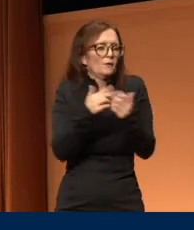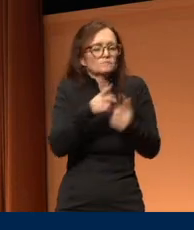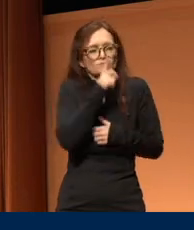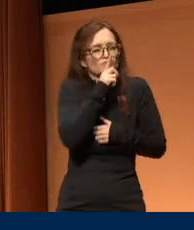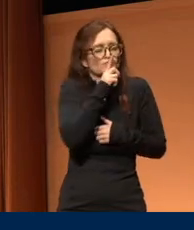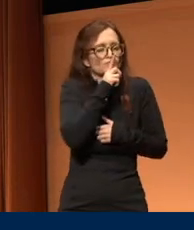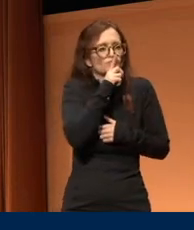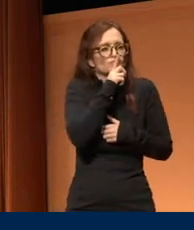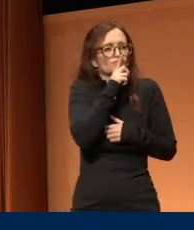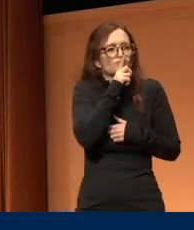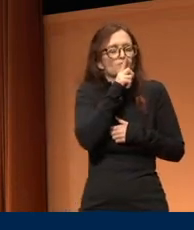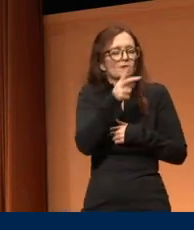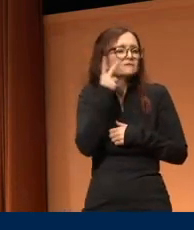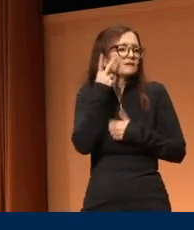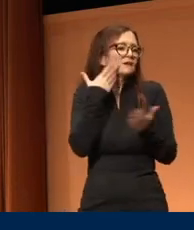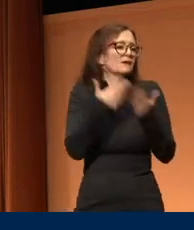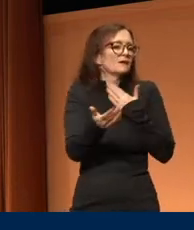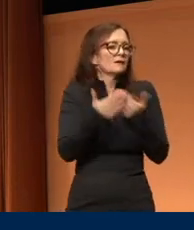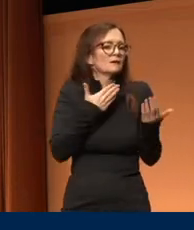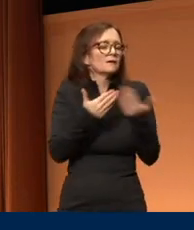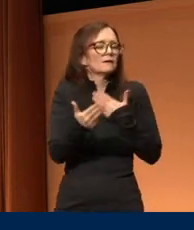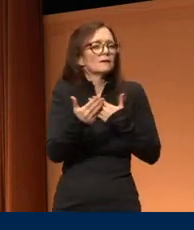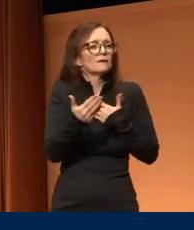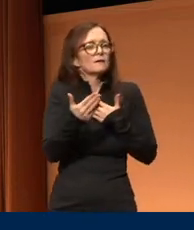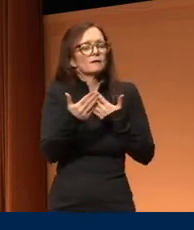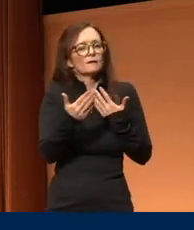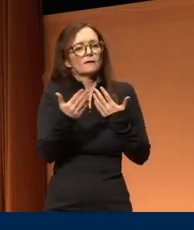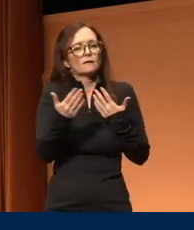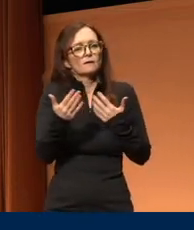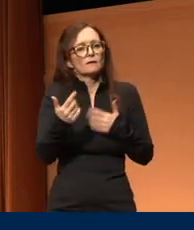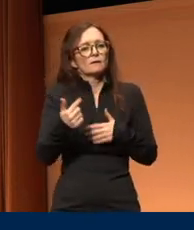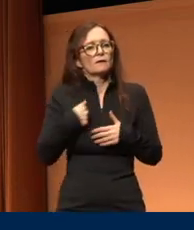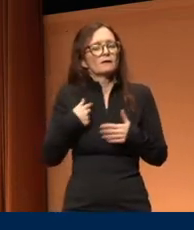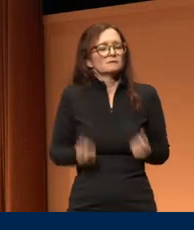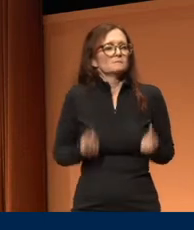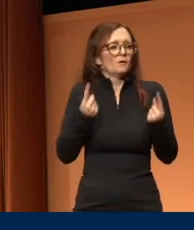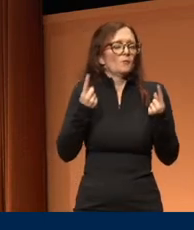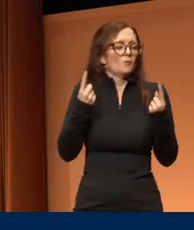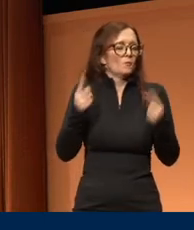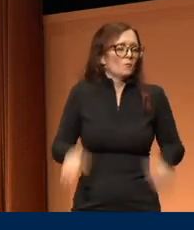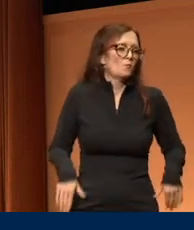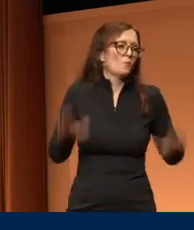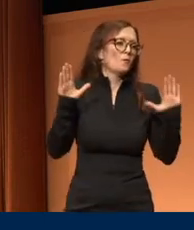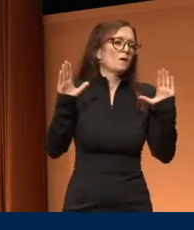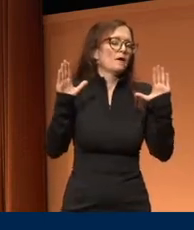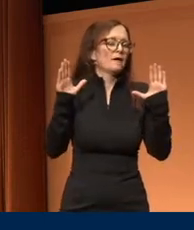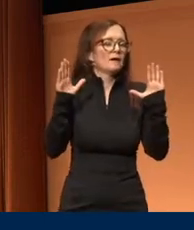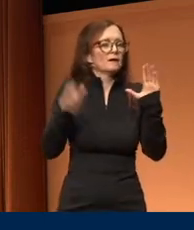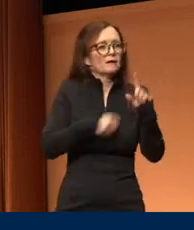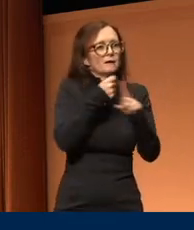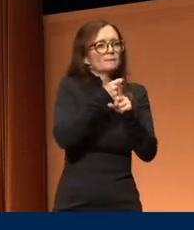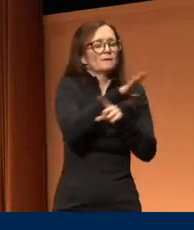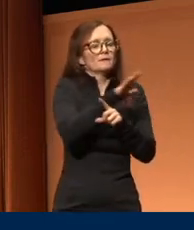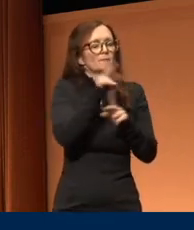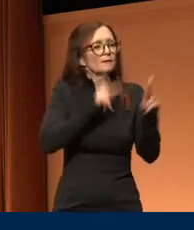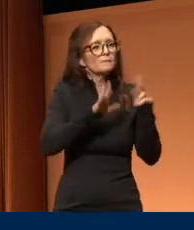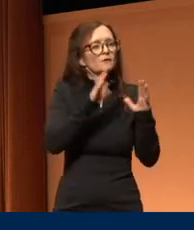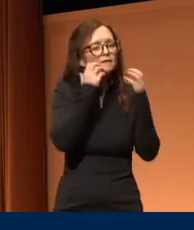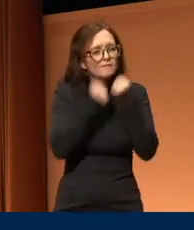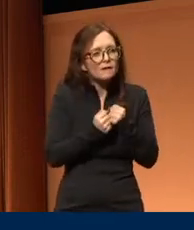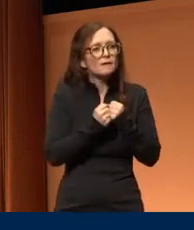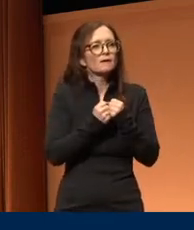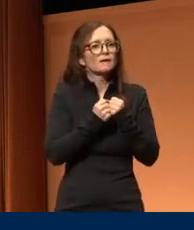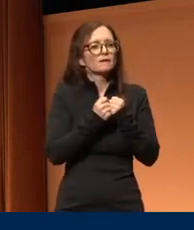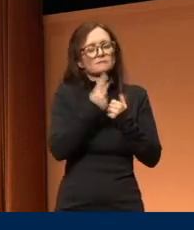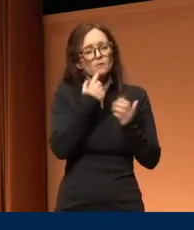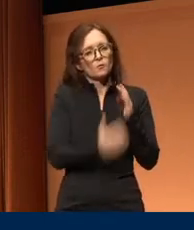see it all clearly anyway. Older Irishman, I'd spent my whole life fighting against these people and their values, repeatedly having